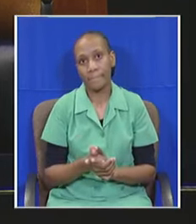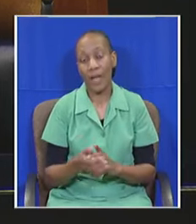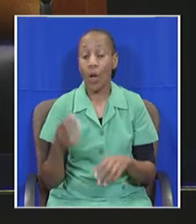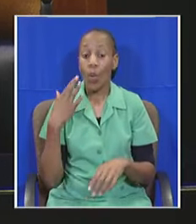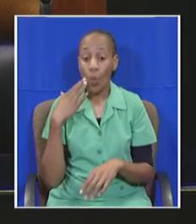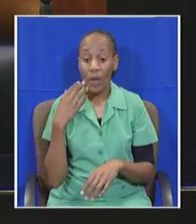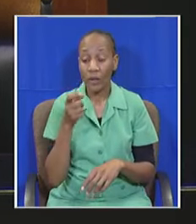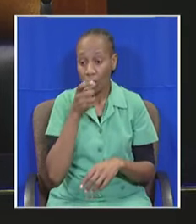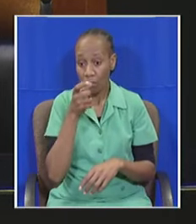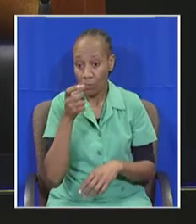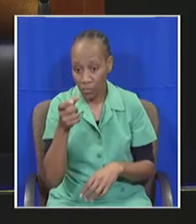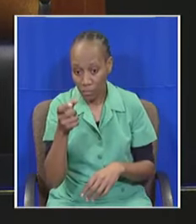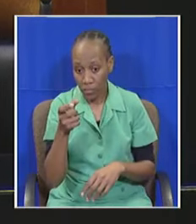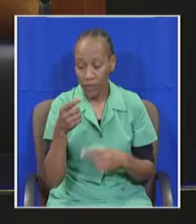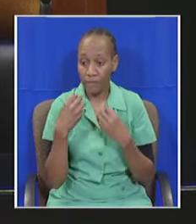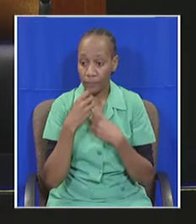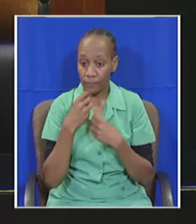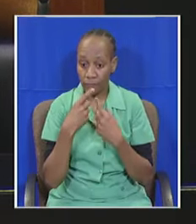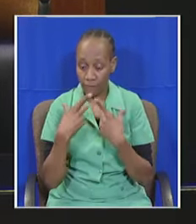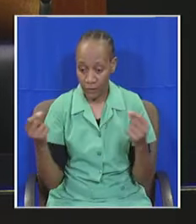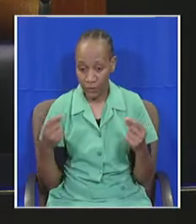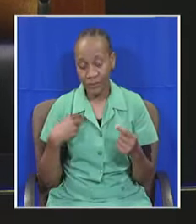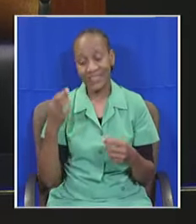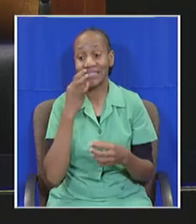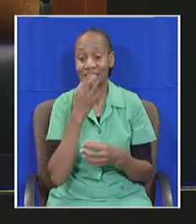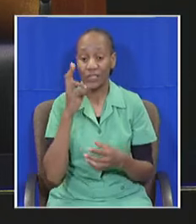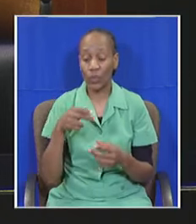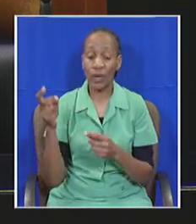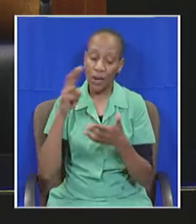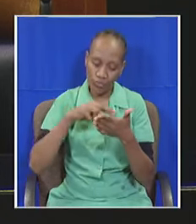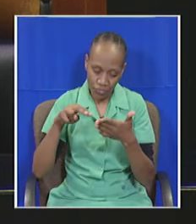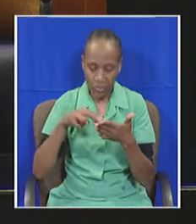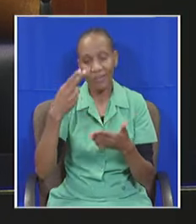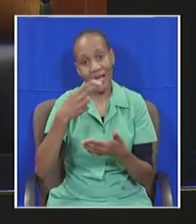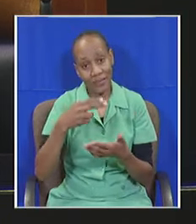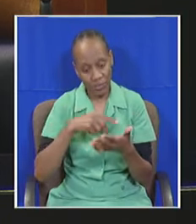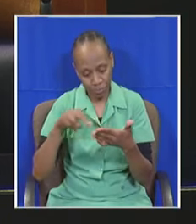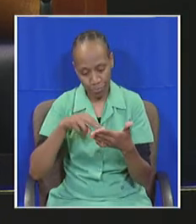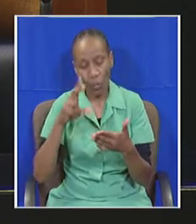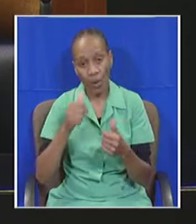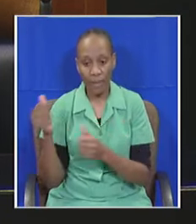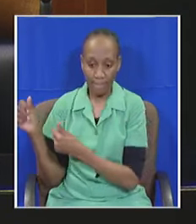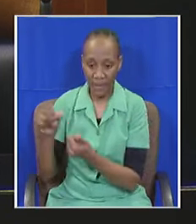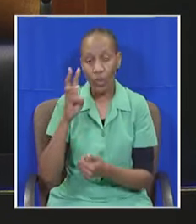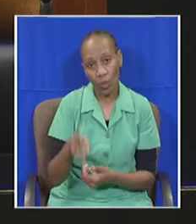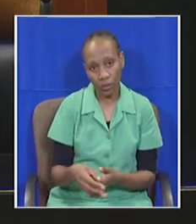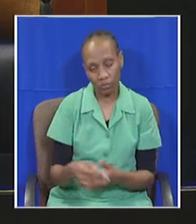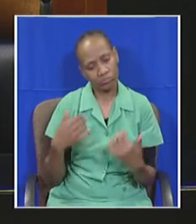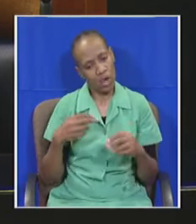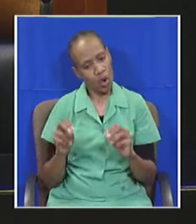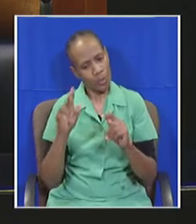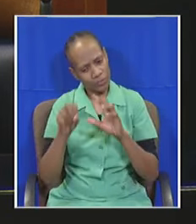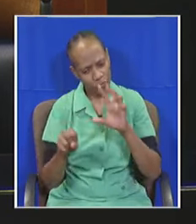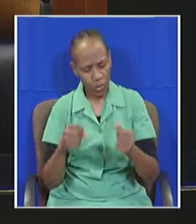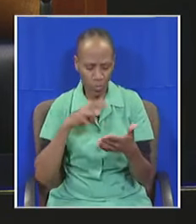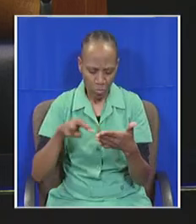the remarks being made, I indicated that I would study the answer and revert to the House with considered rulings. And having had the opportunity to look